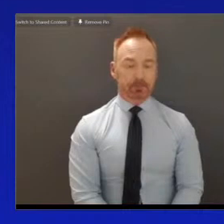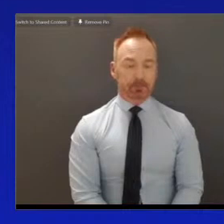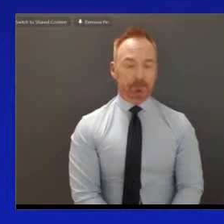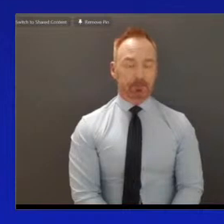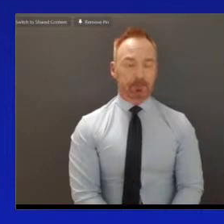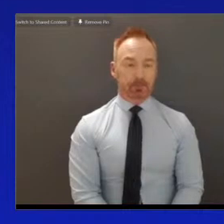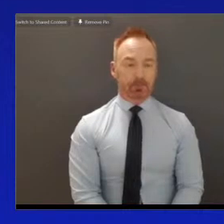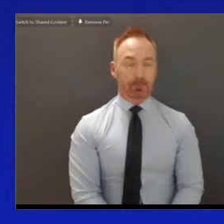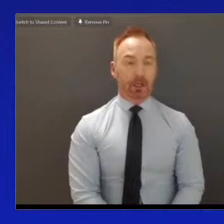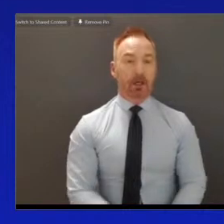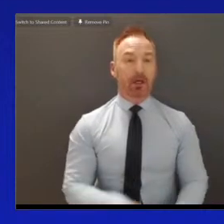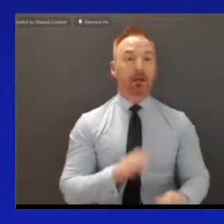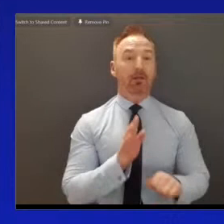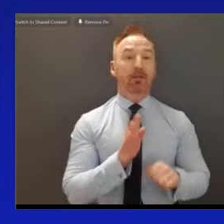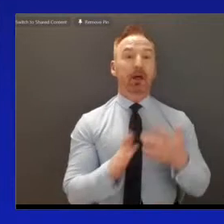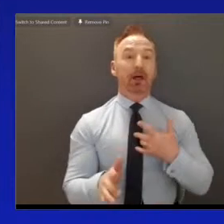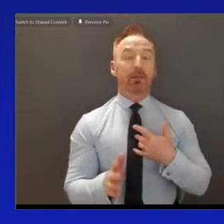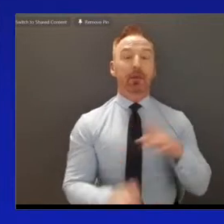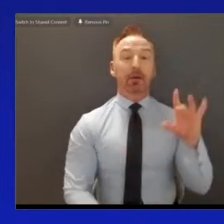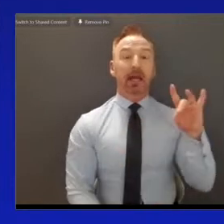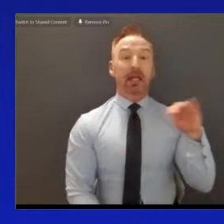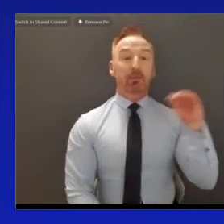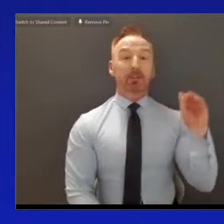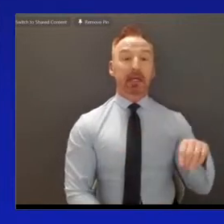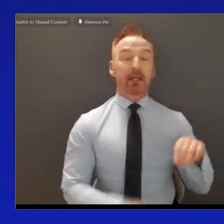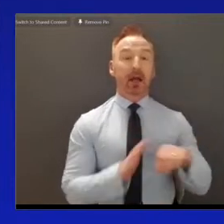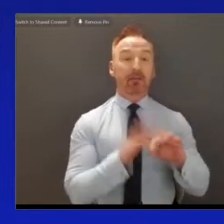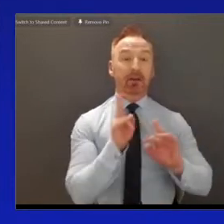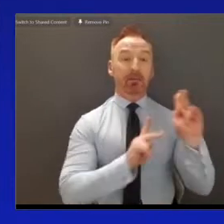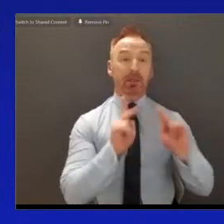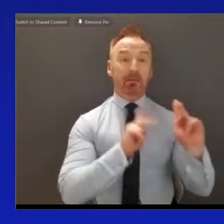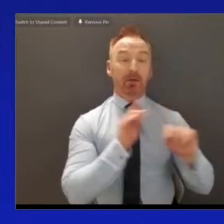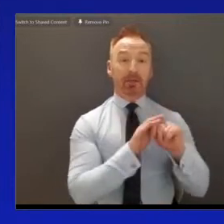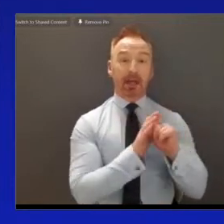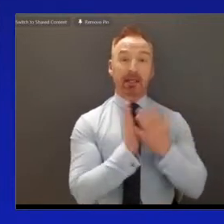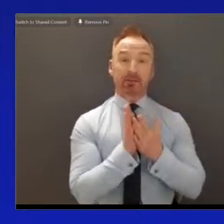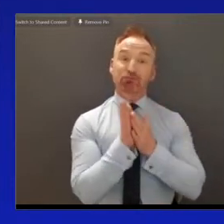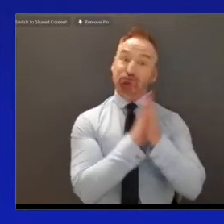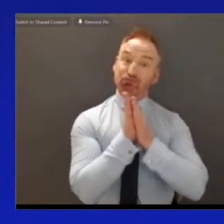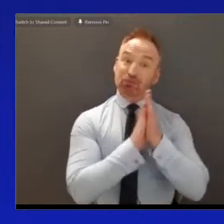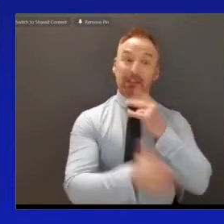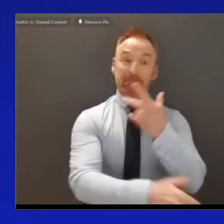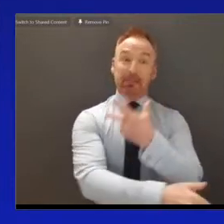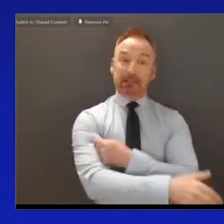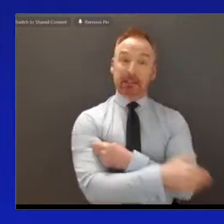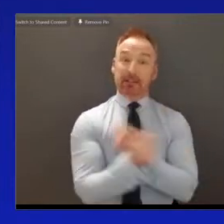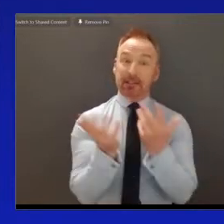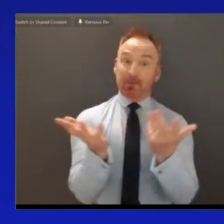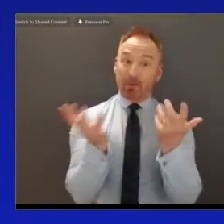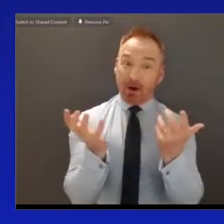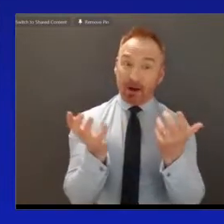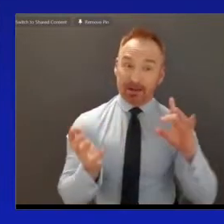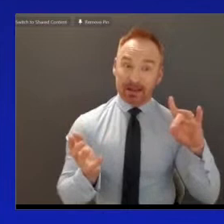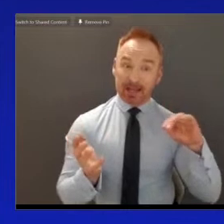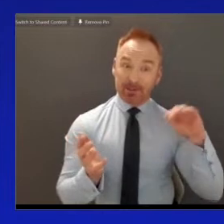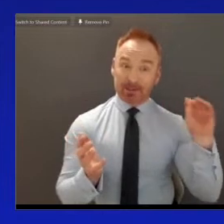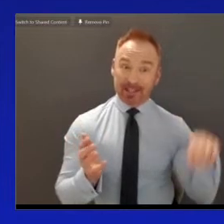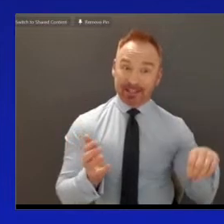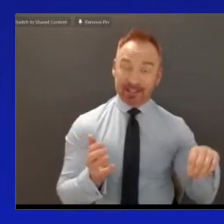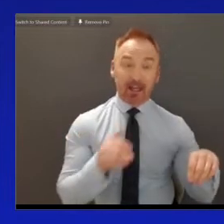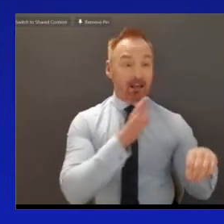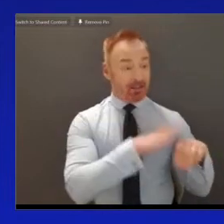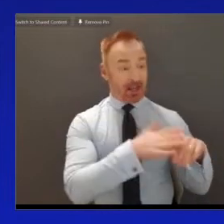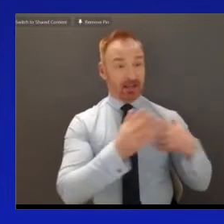that approximately 80% of our residents are interested in receiving the vaccine. We want to and need to keep these numbers